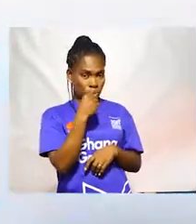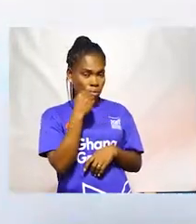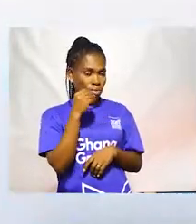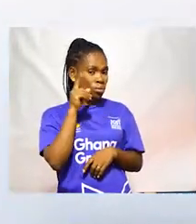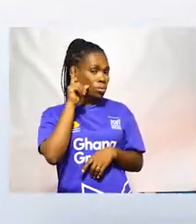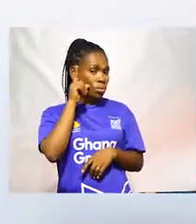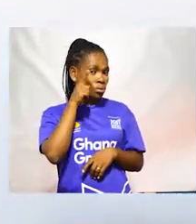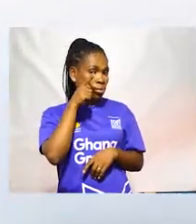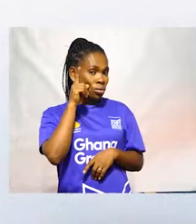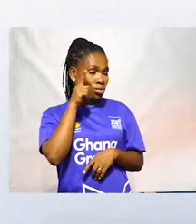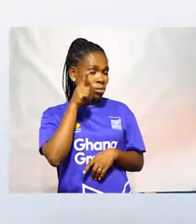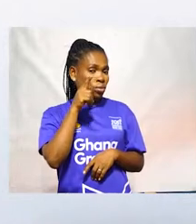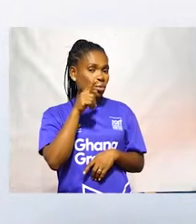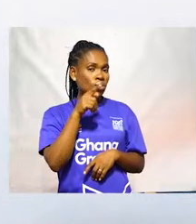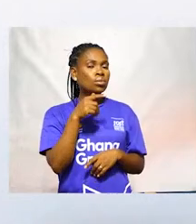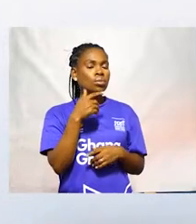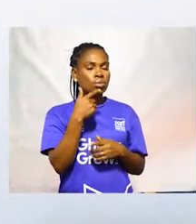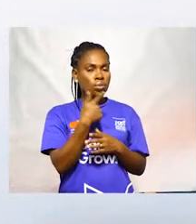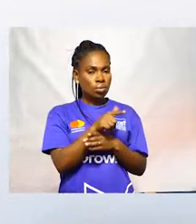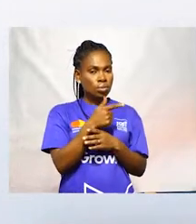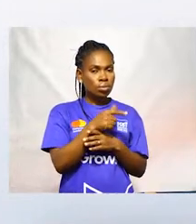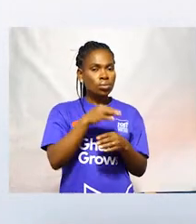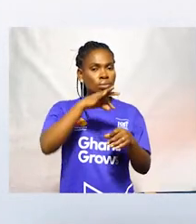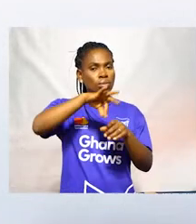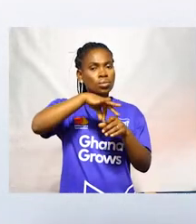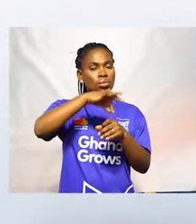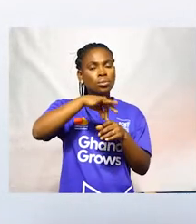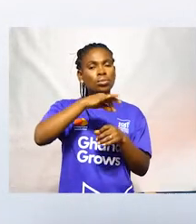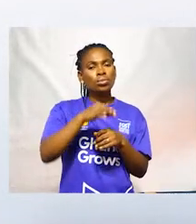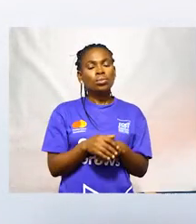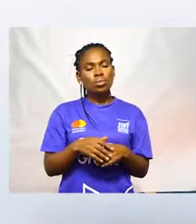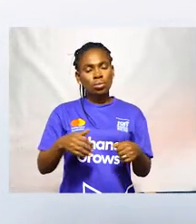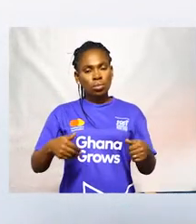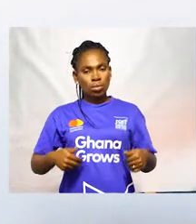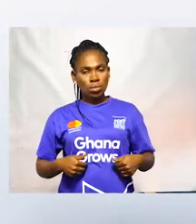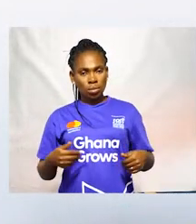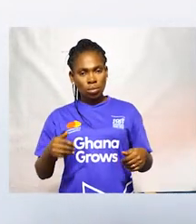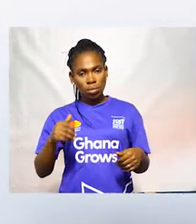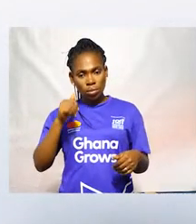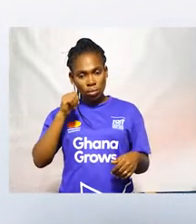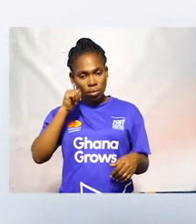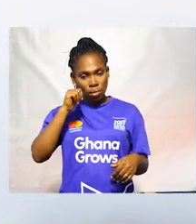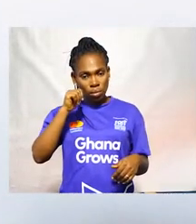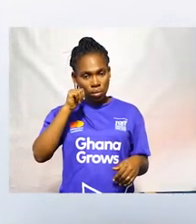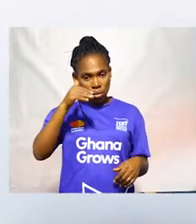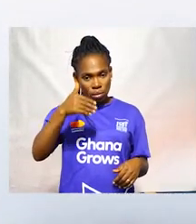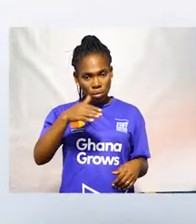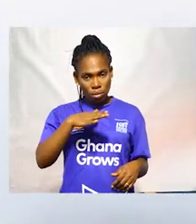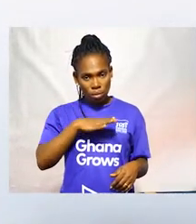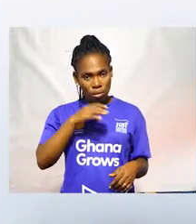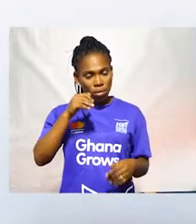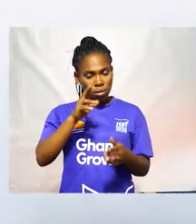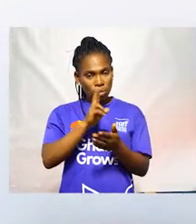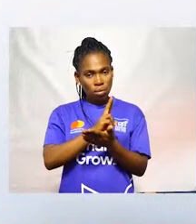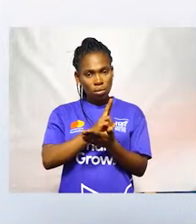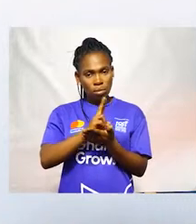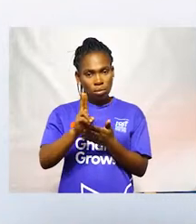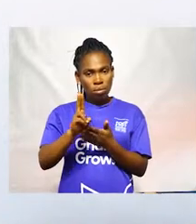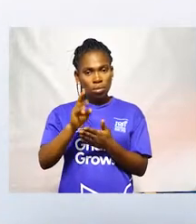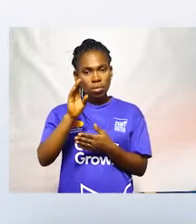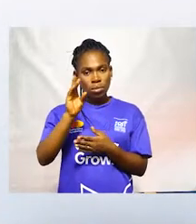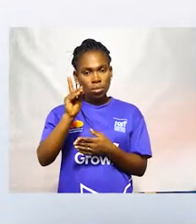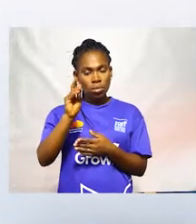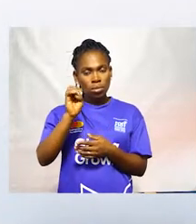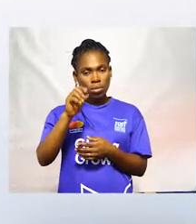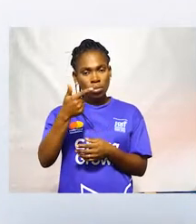tea, among other teas, and seeing a young lady with a university degree who was not